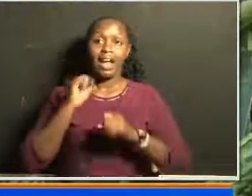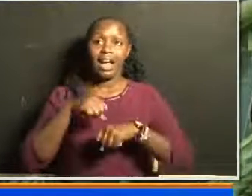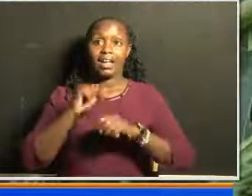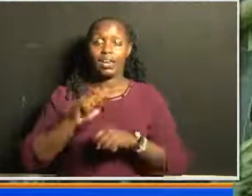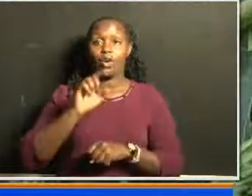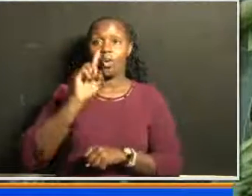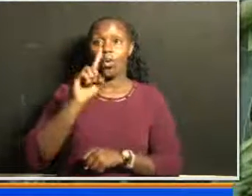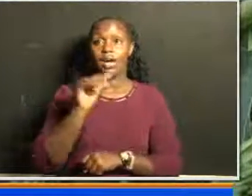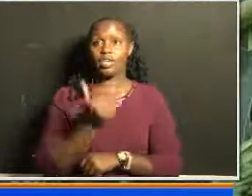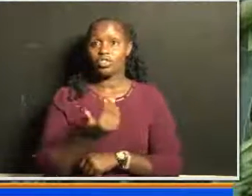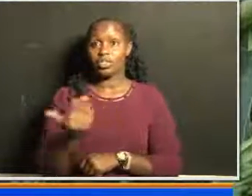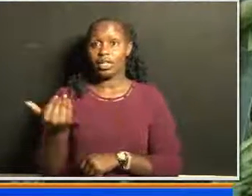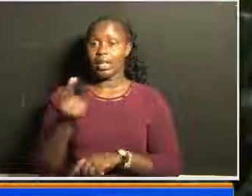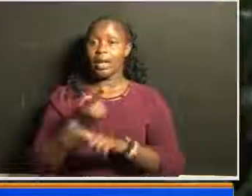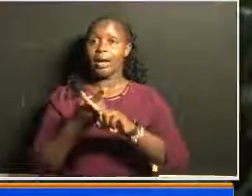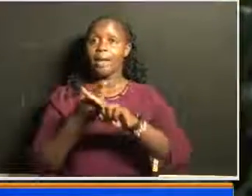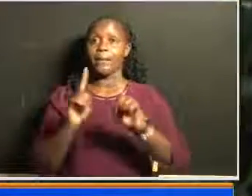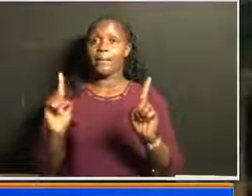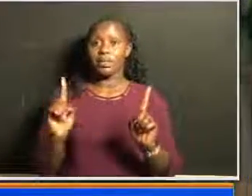you know, God blesses the